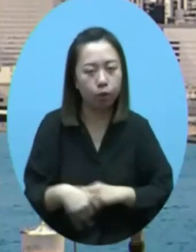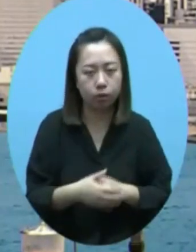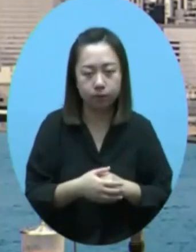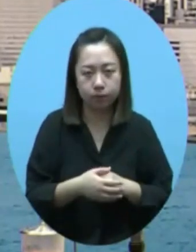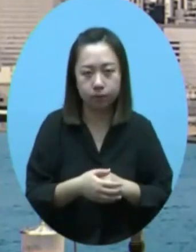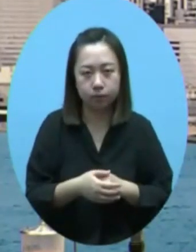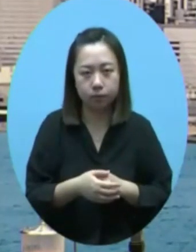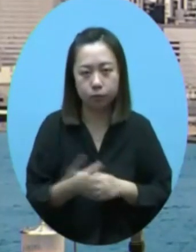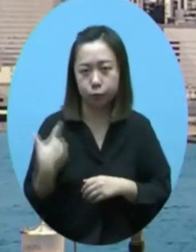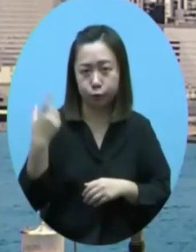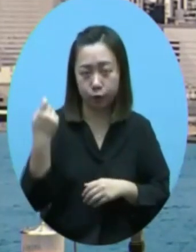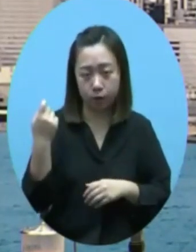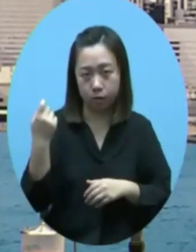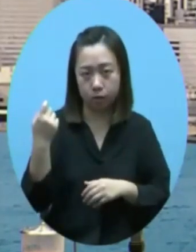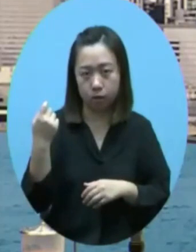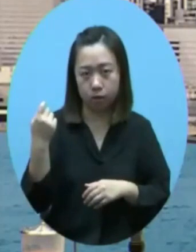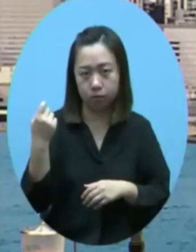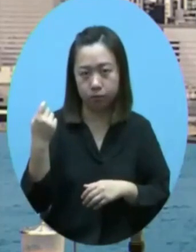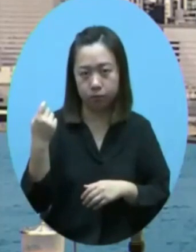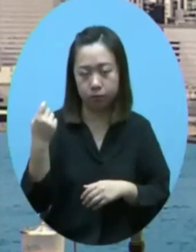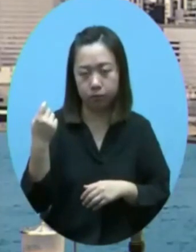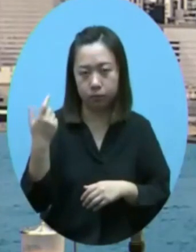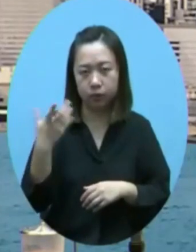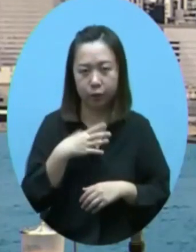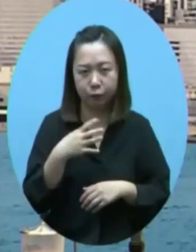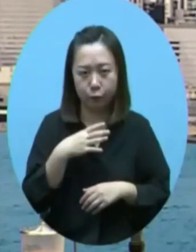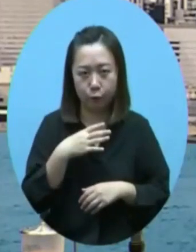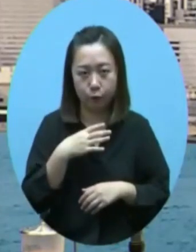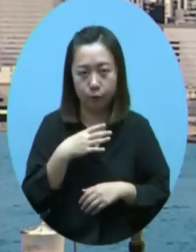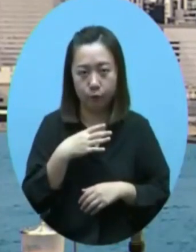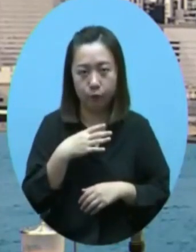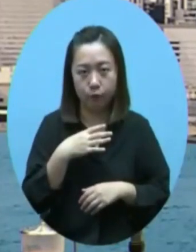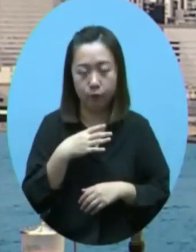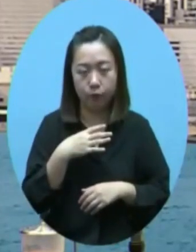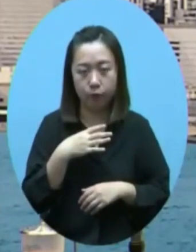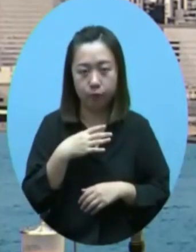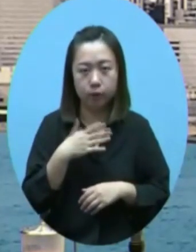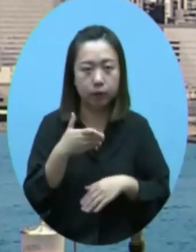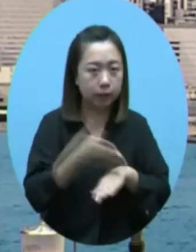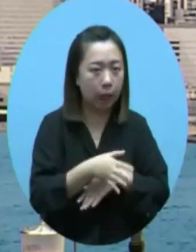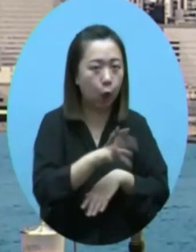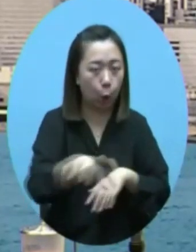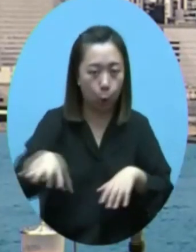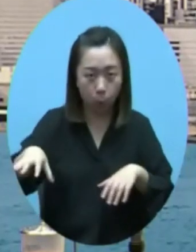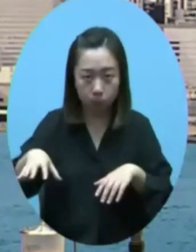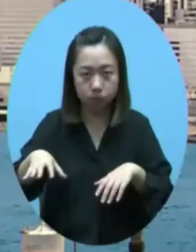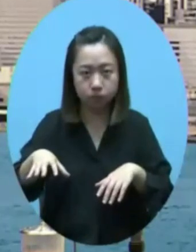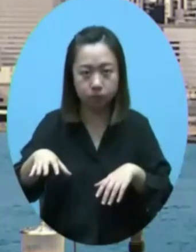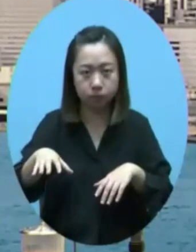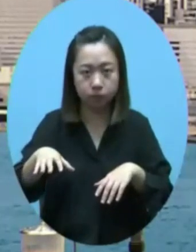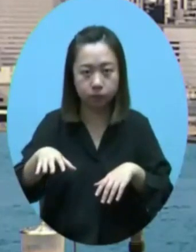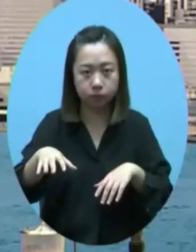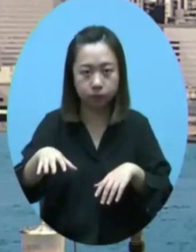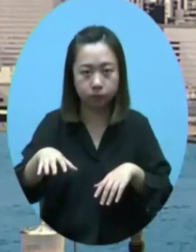trend, I think that the trend of spread in the community seems to be